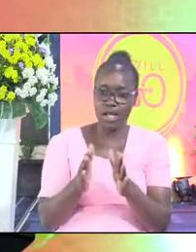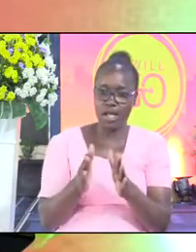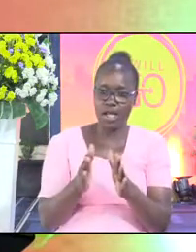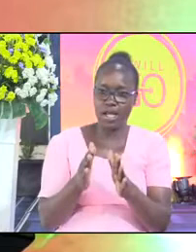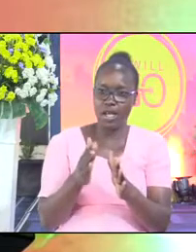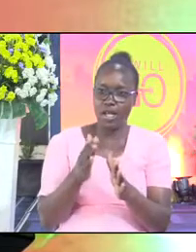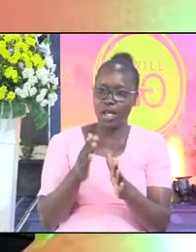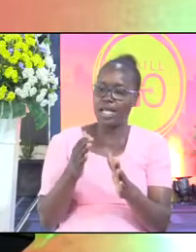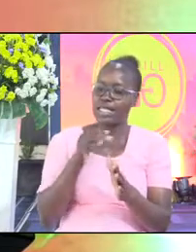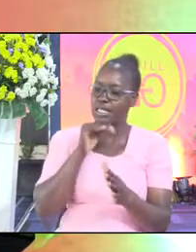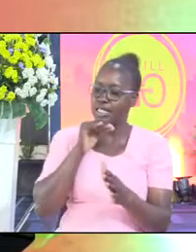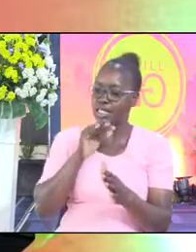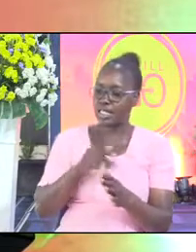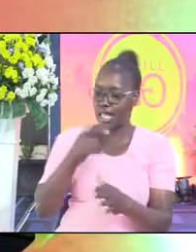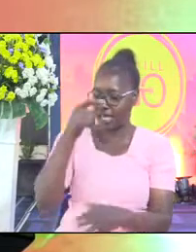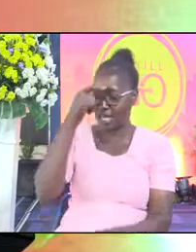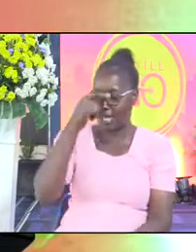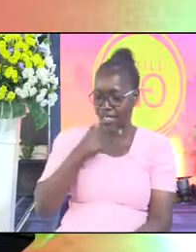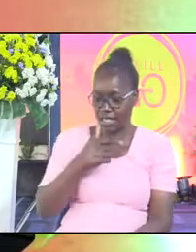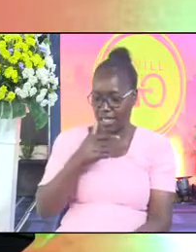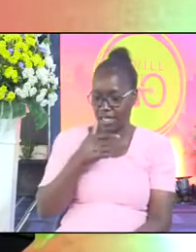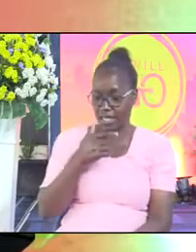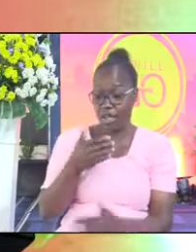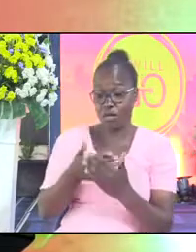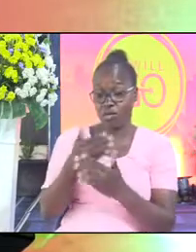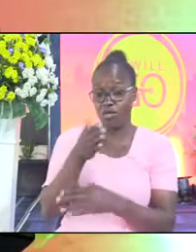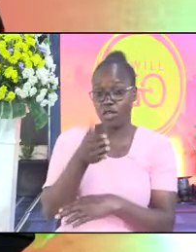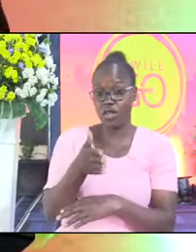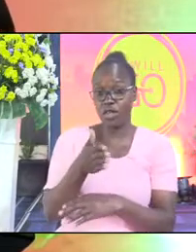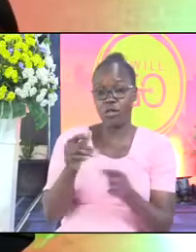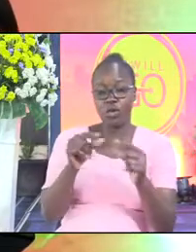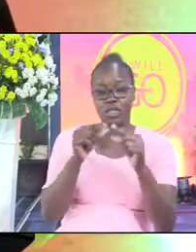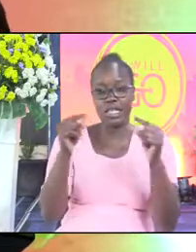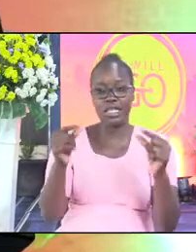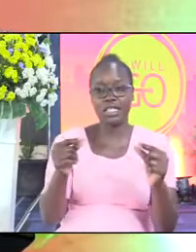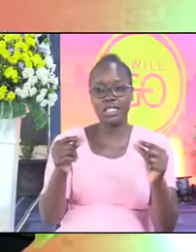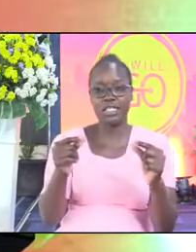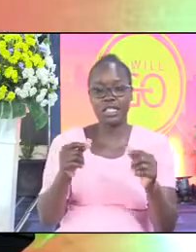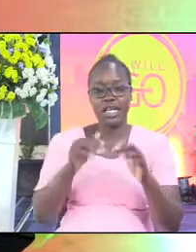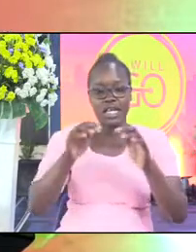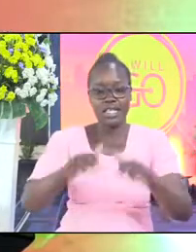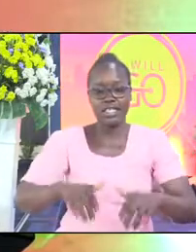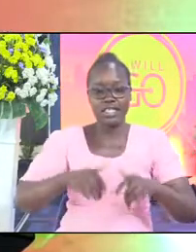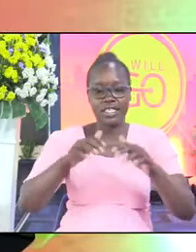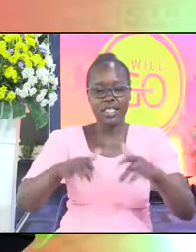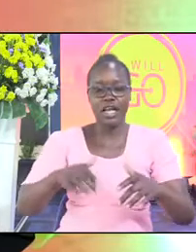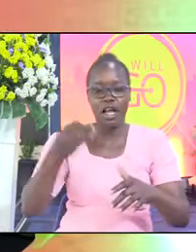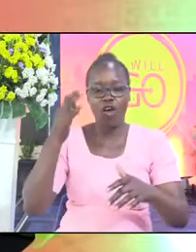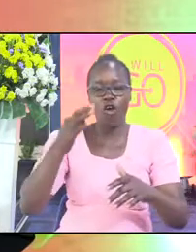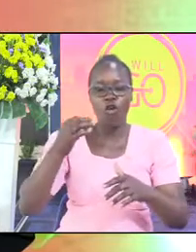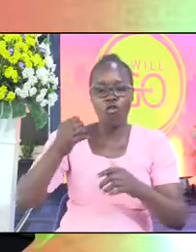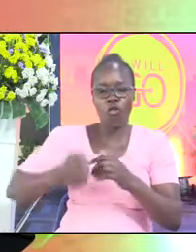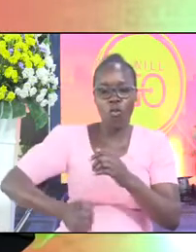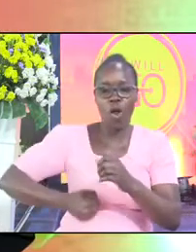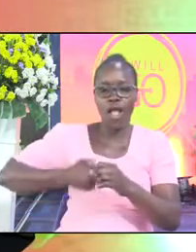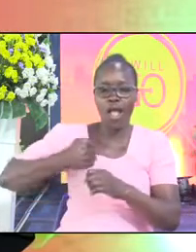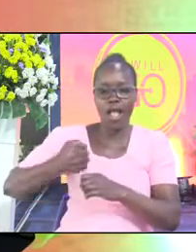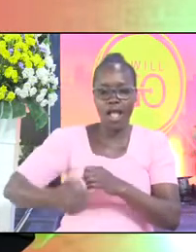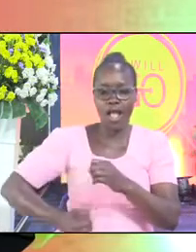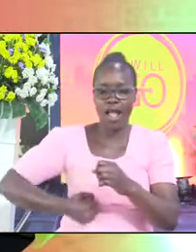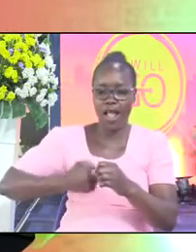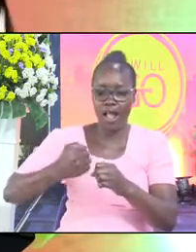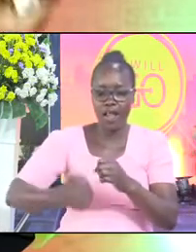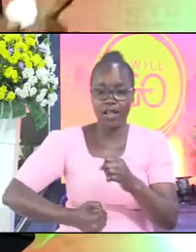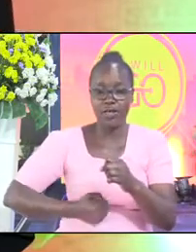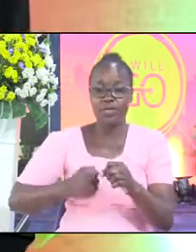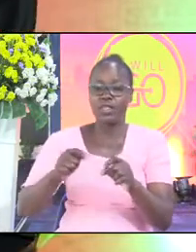His father Isaac, before him, was a great digger of wells.